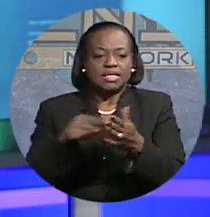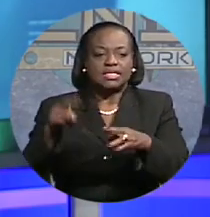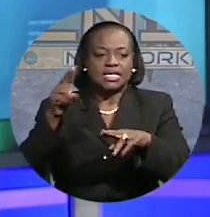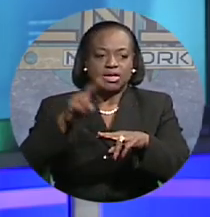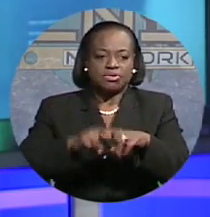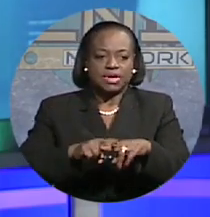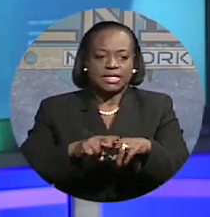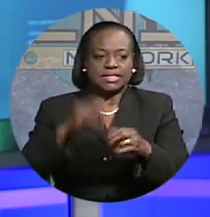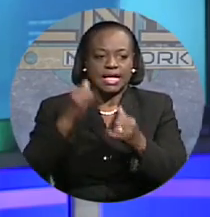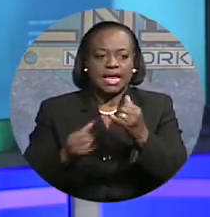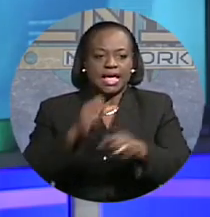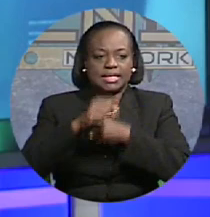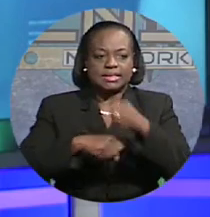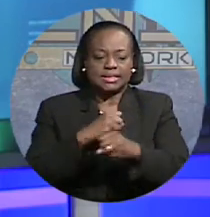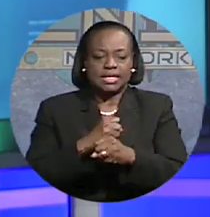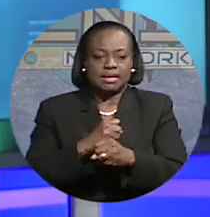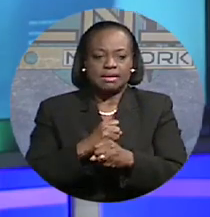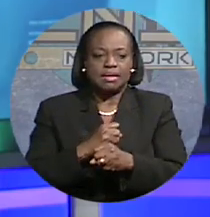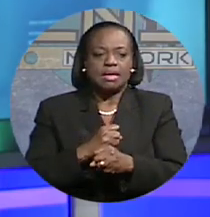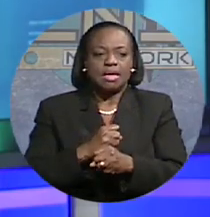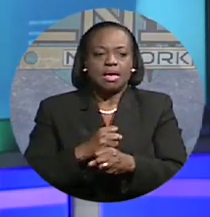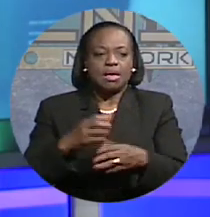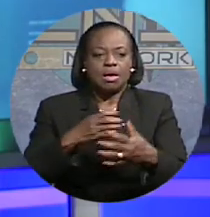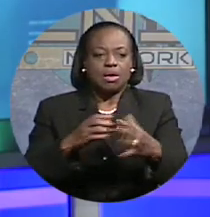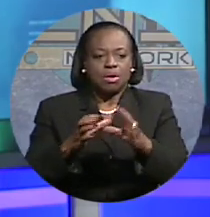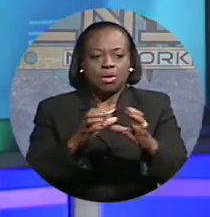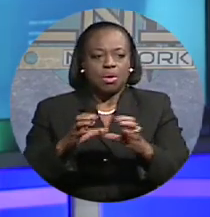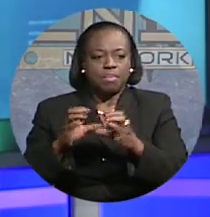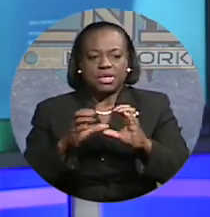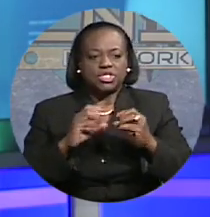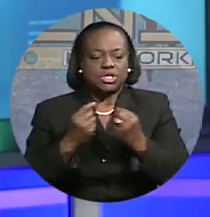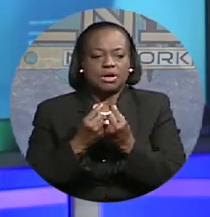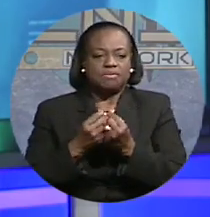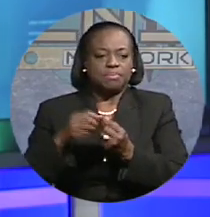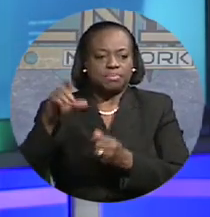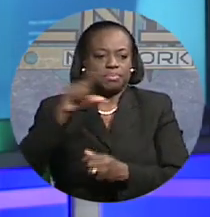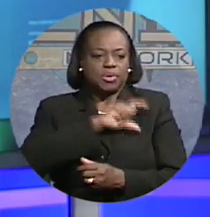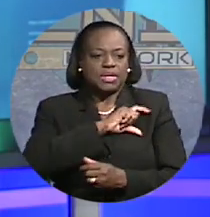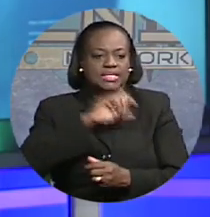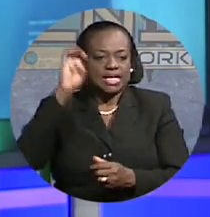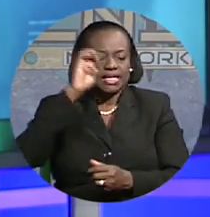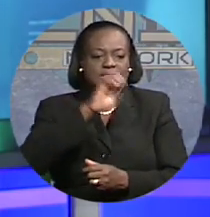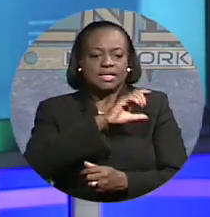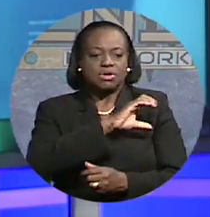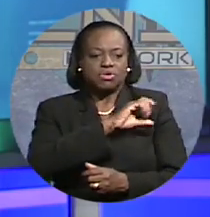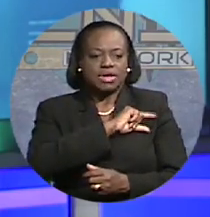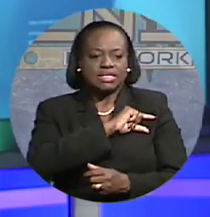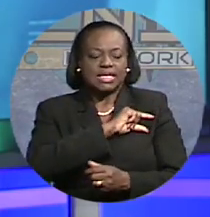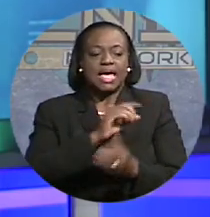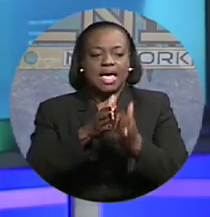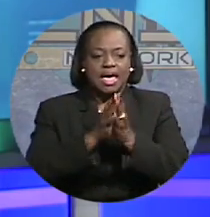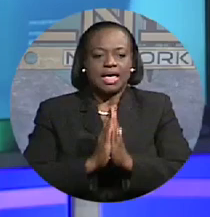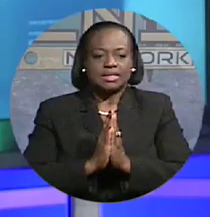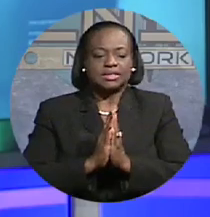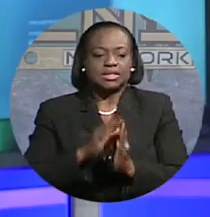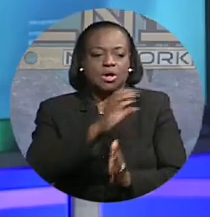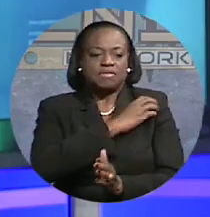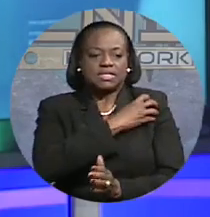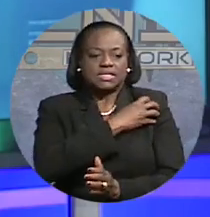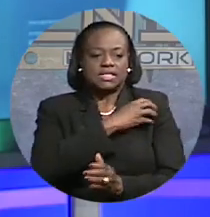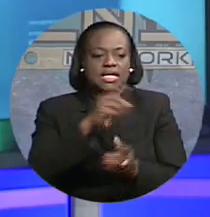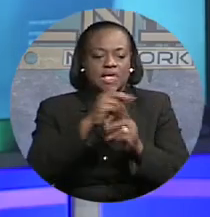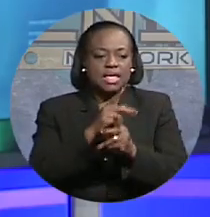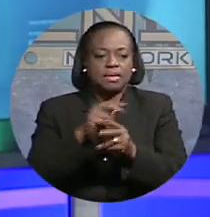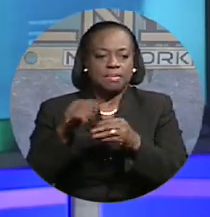Commissioner of Police Ellison Greenslade applauded the efforts of officers to keep pace. And as Clint Watson tells us, serious crime is